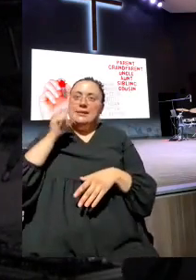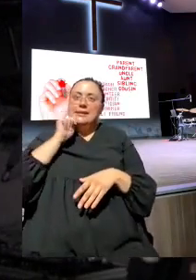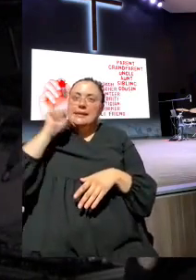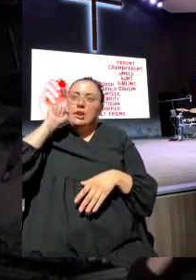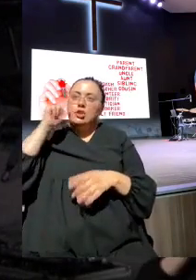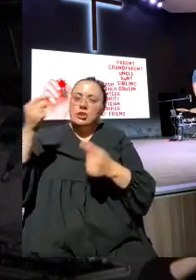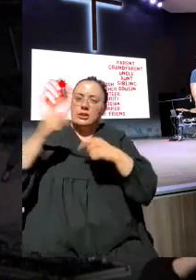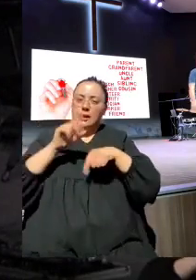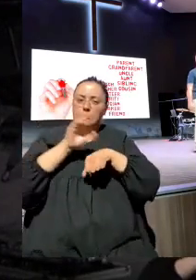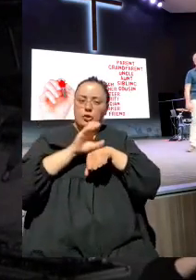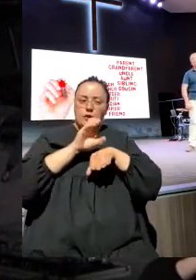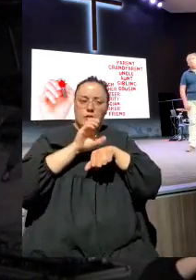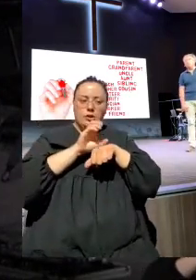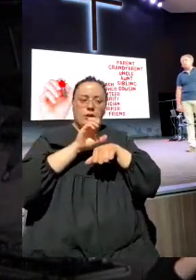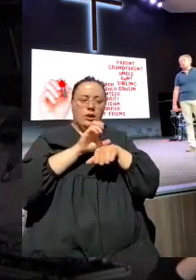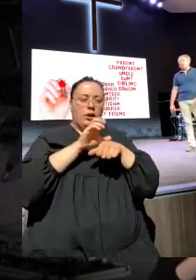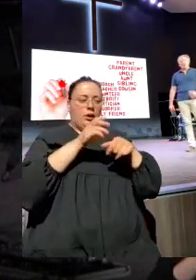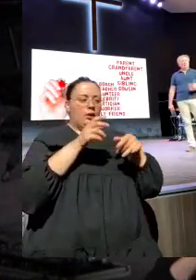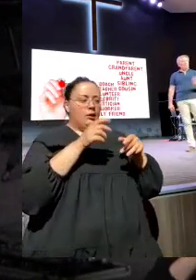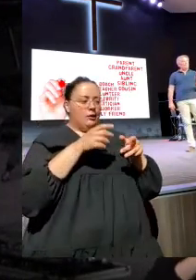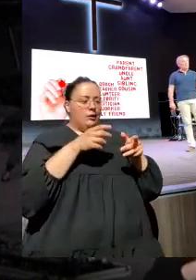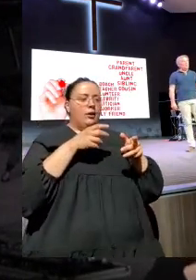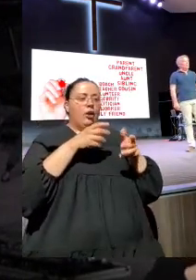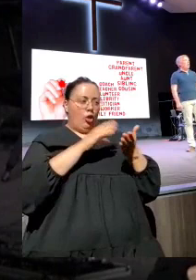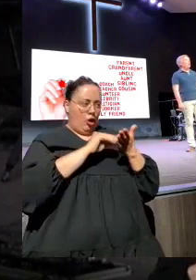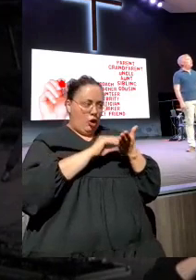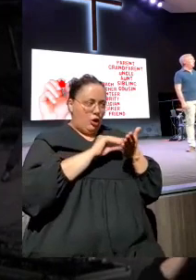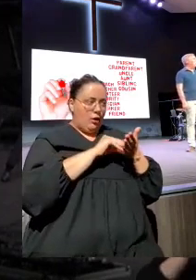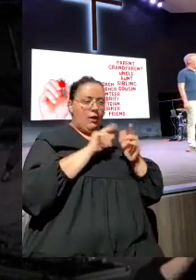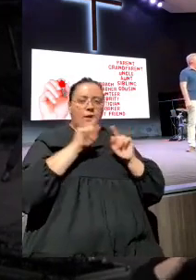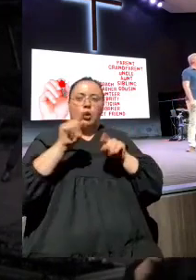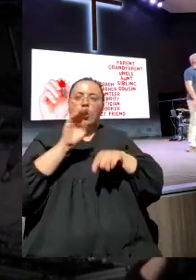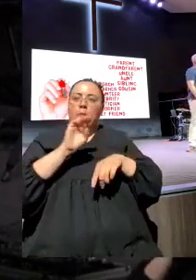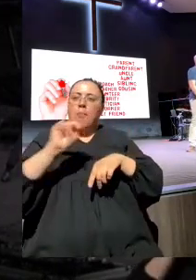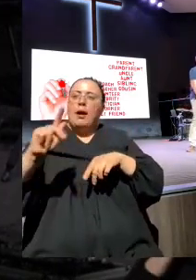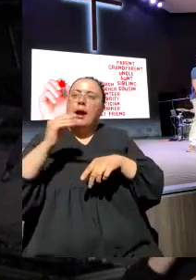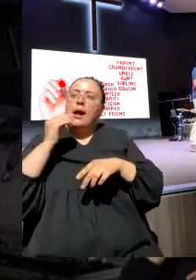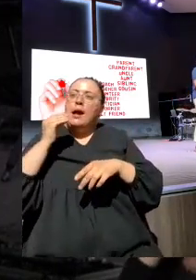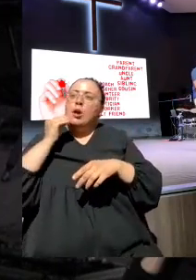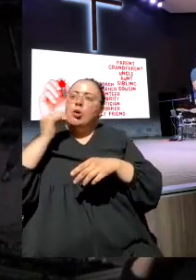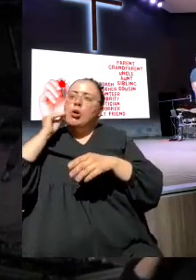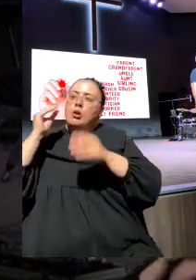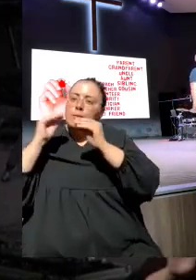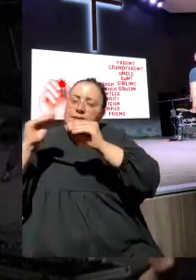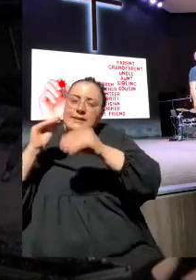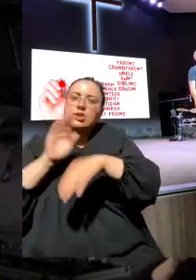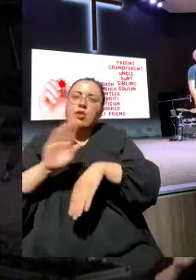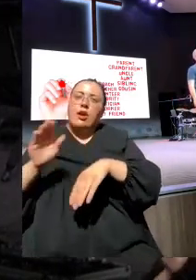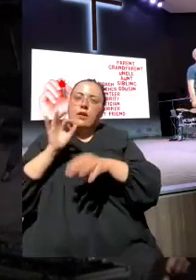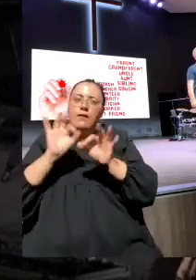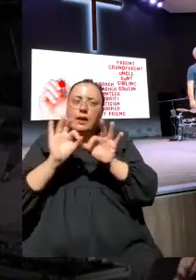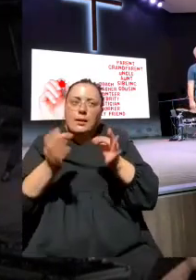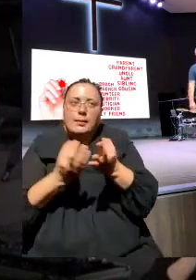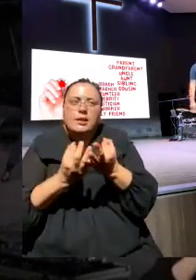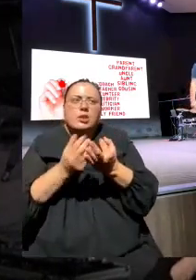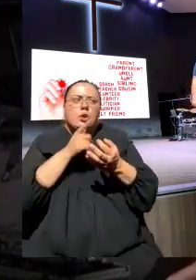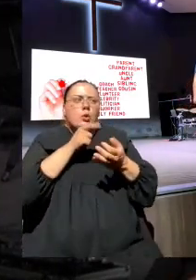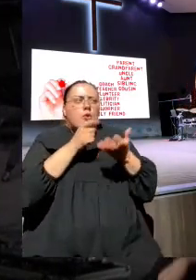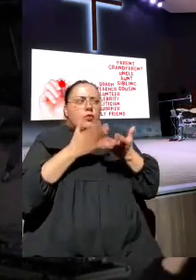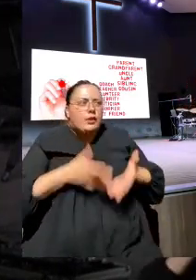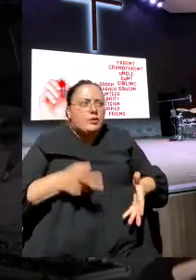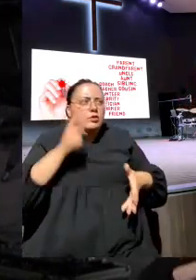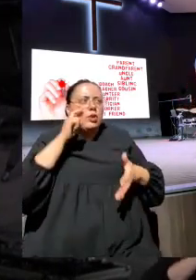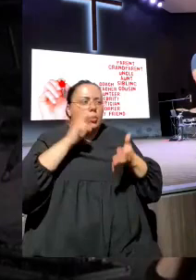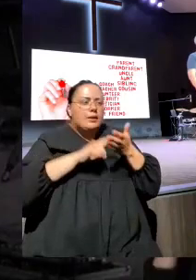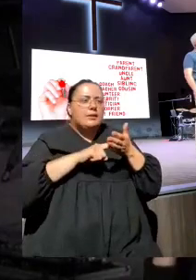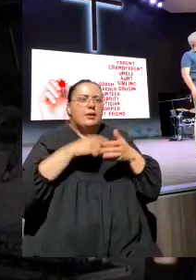even beyond that. Think of the community. How many of us can think of a coach that was inspiring to us and influenced us, or a teacher in the classroom, or